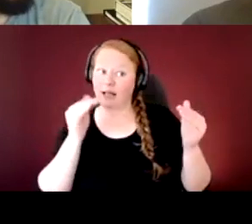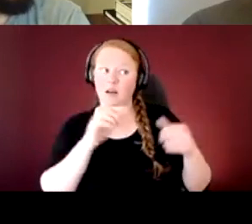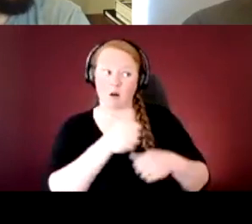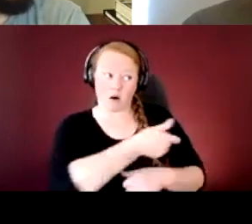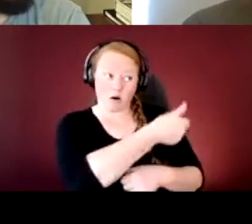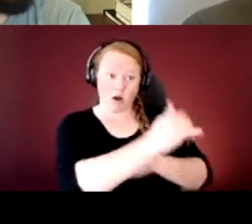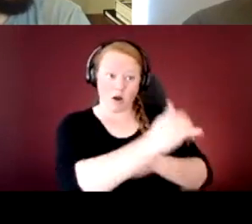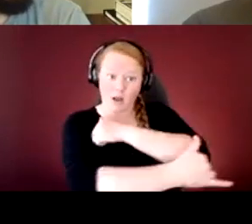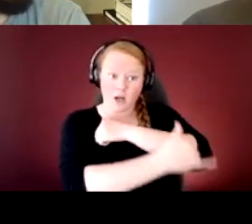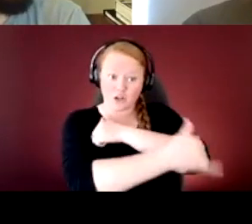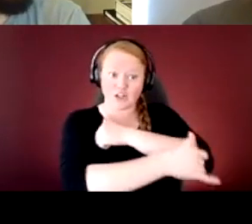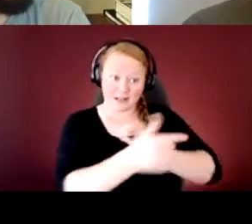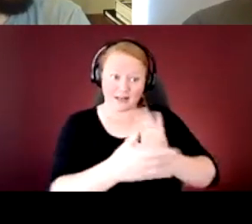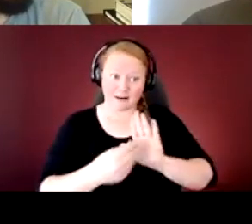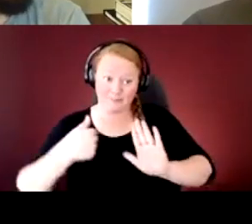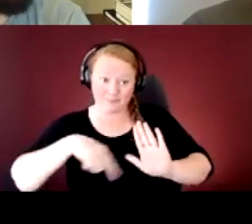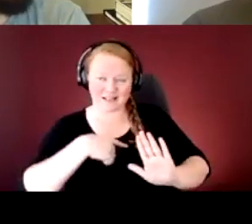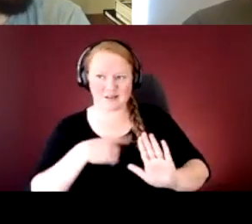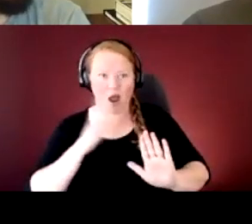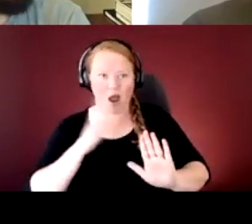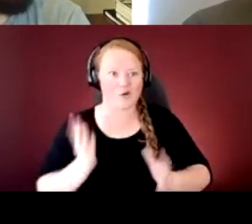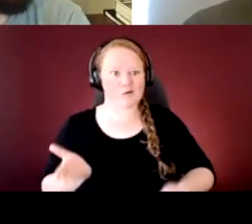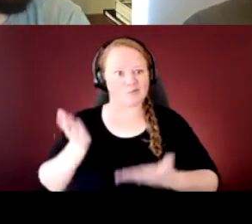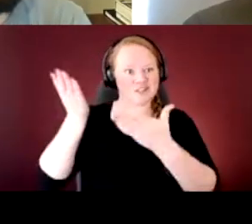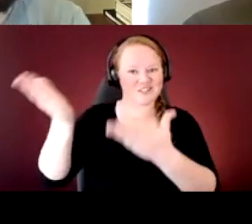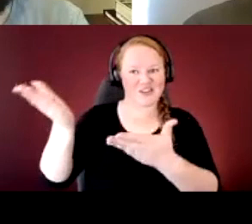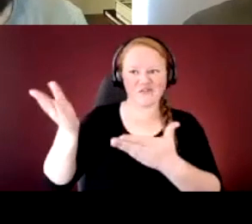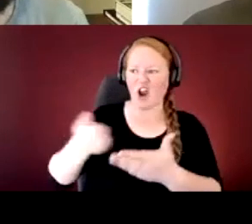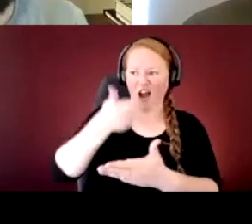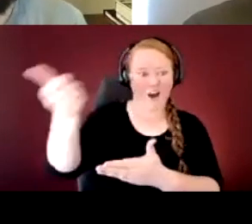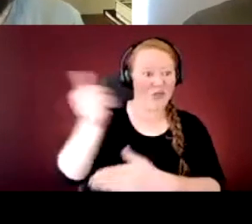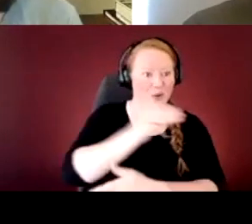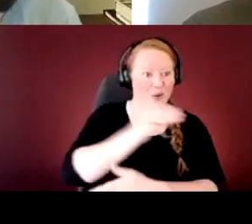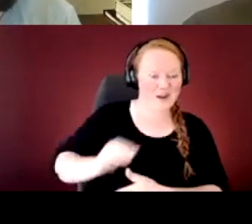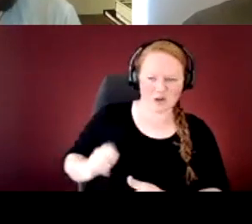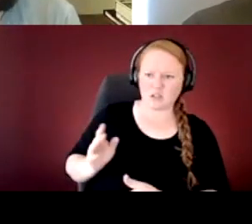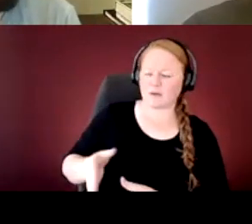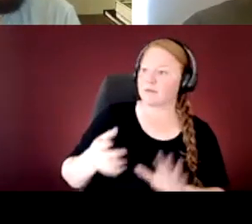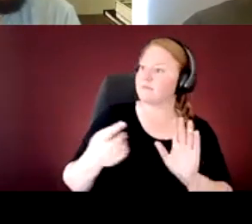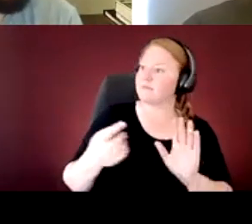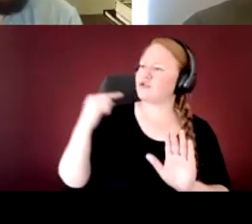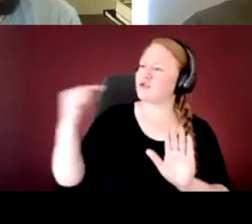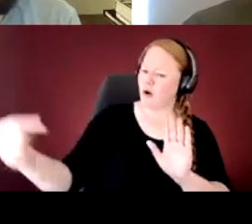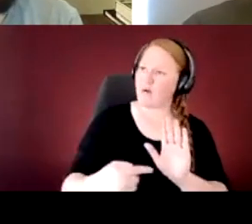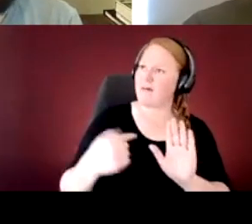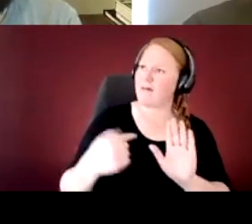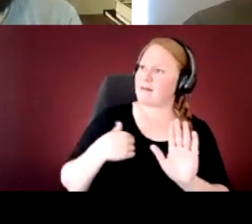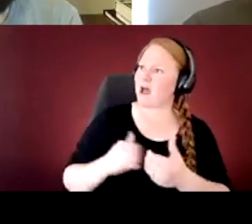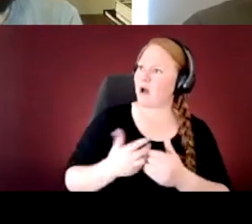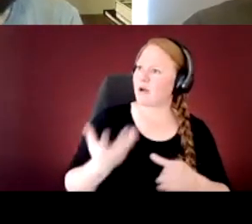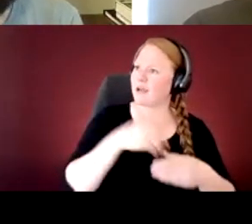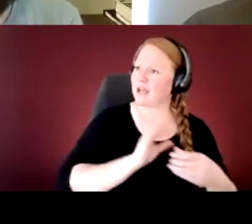I speak to my other brother and sister mayors across this country, that this is a way to engage our community and to